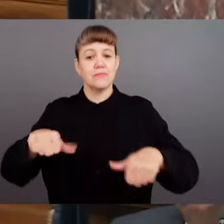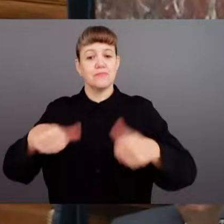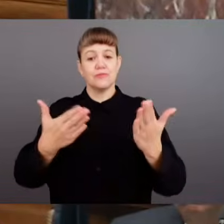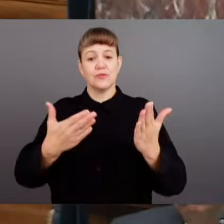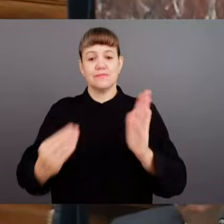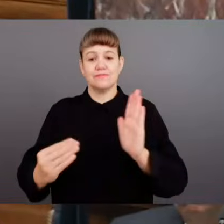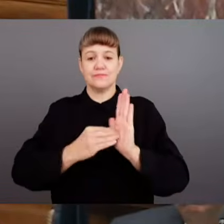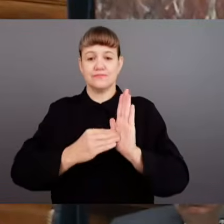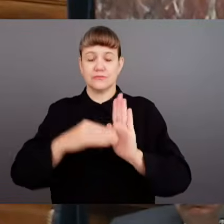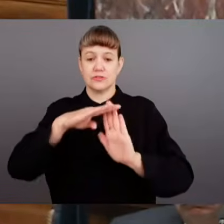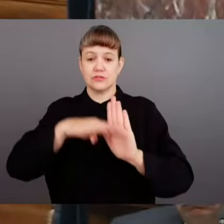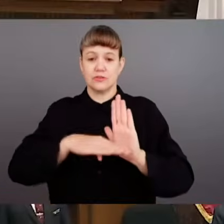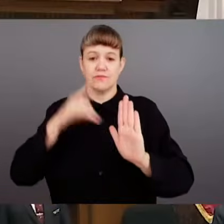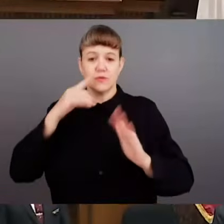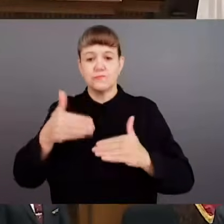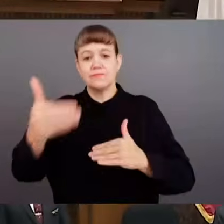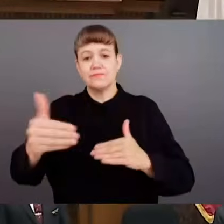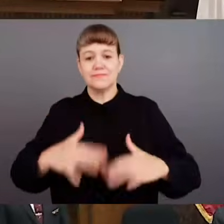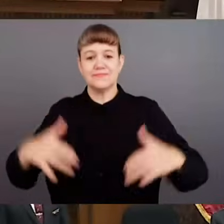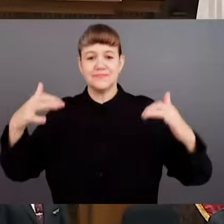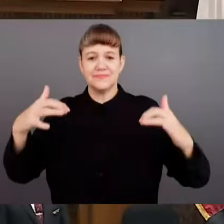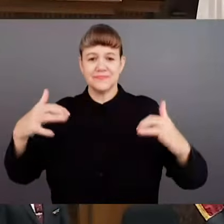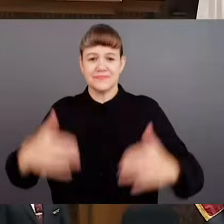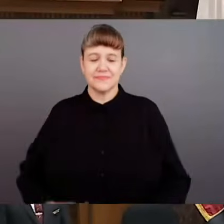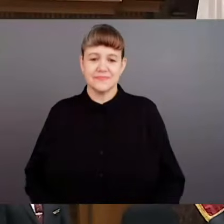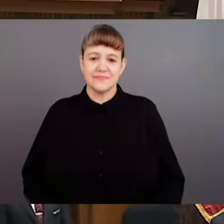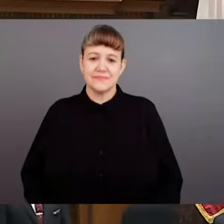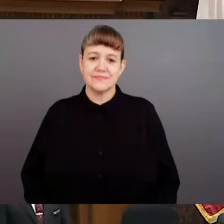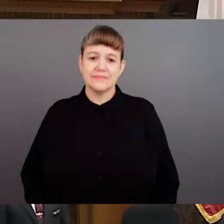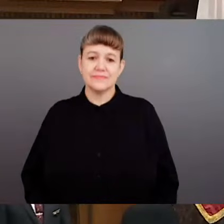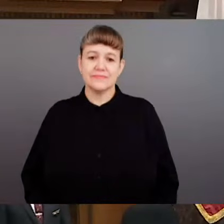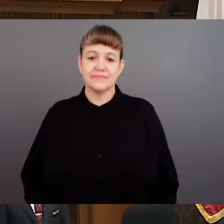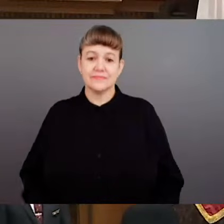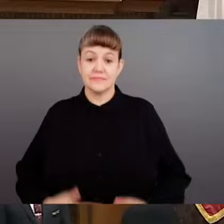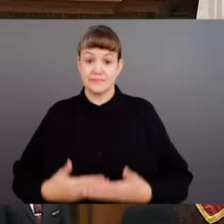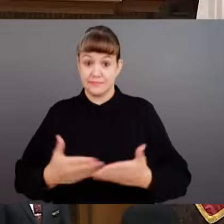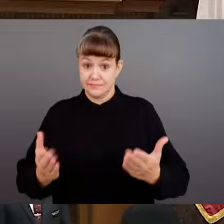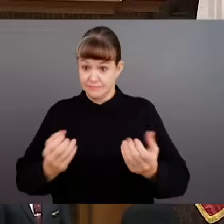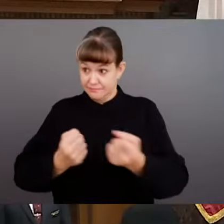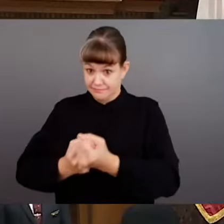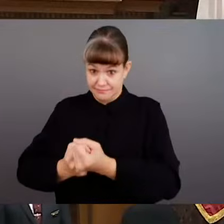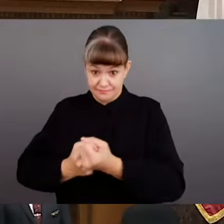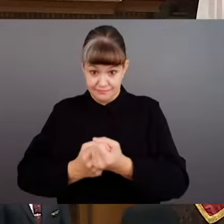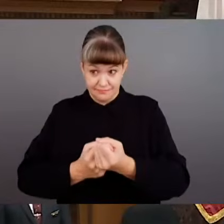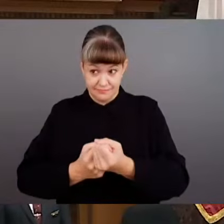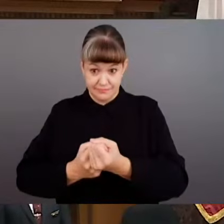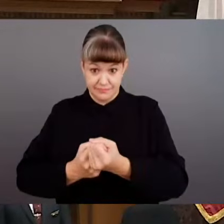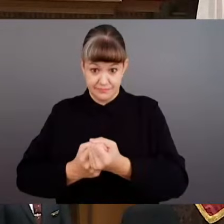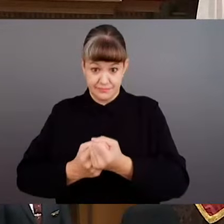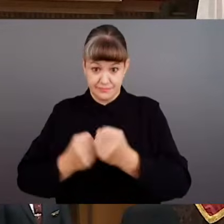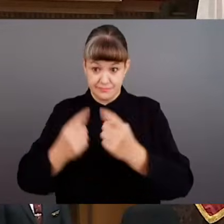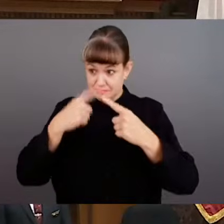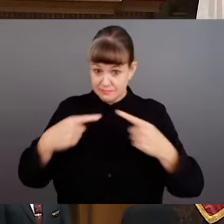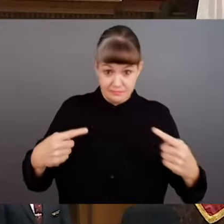sitting of the House after today. You have heard the question. All those in favor say aye. Aye. Opposed? Motion carried.